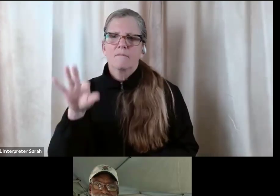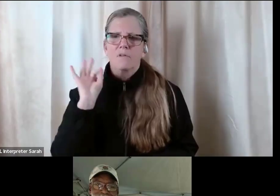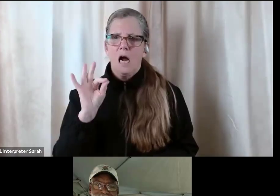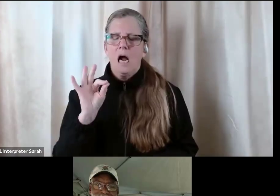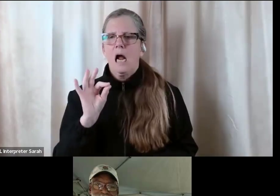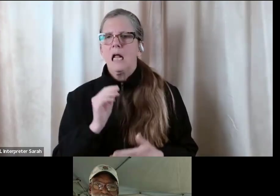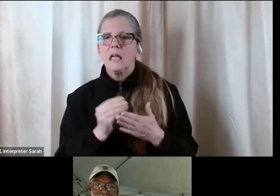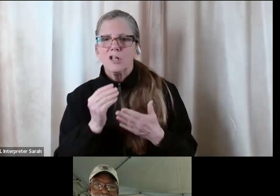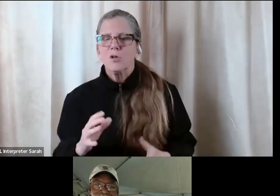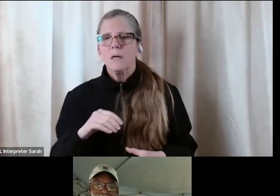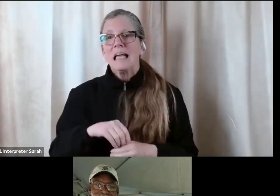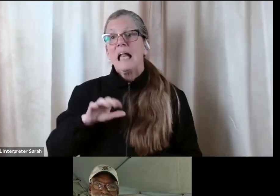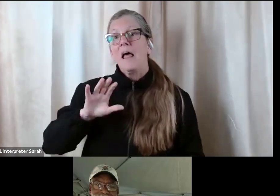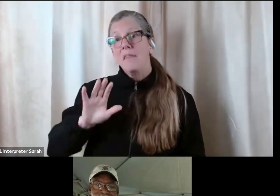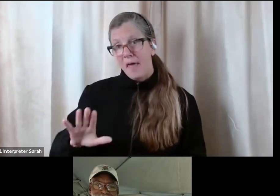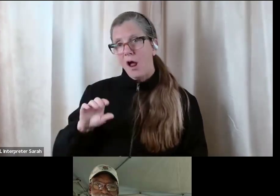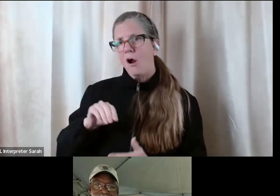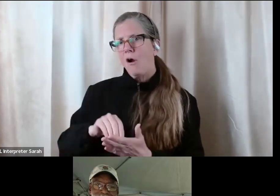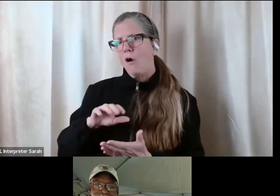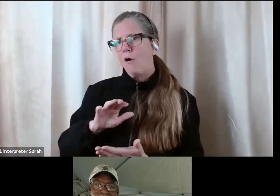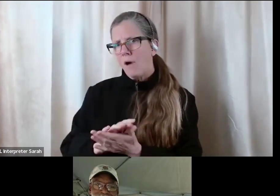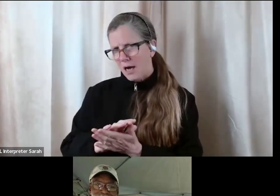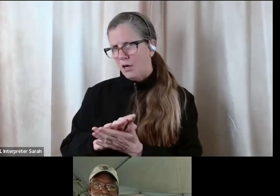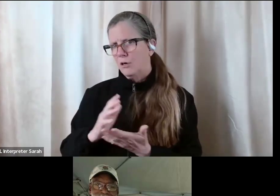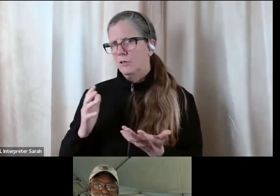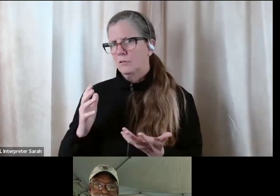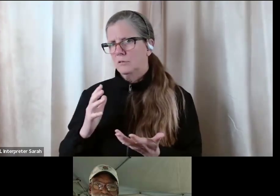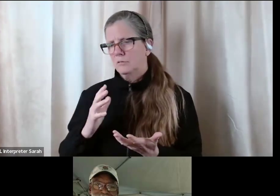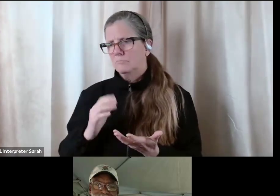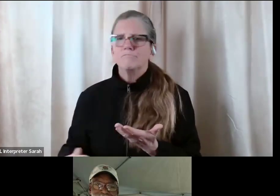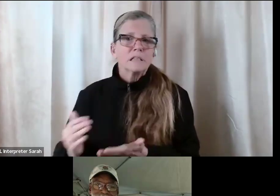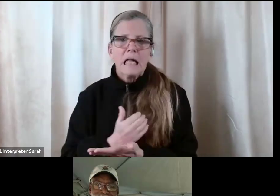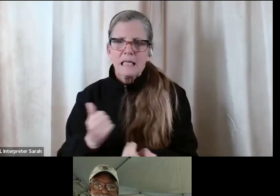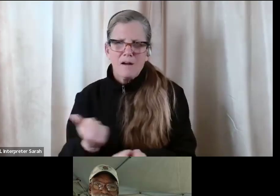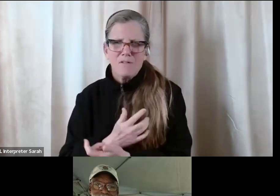relevant information based on that mapping, if that makes sense.